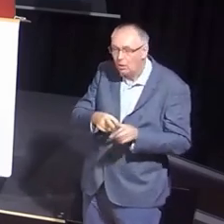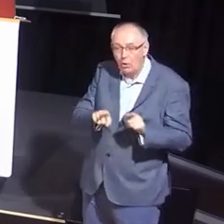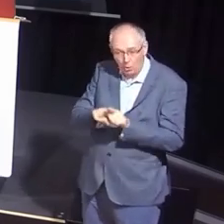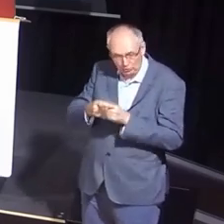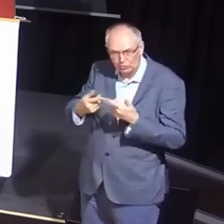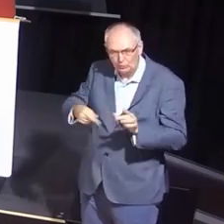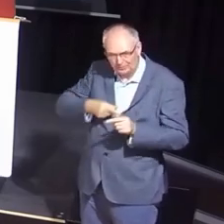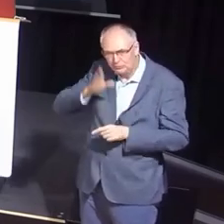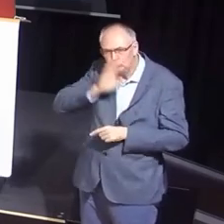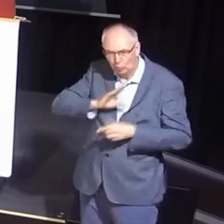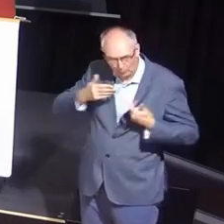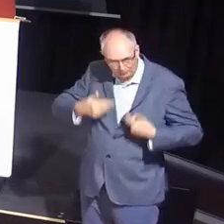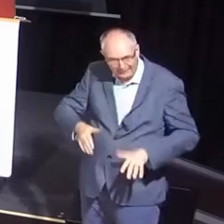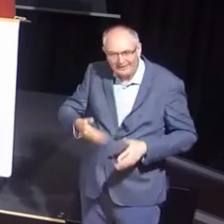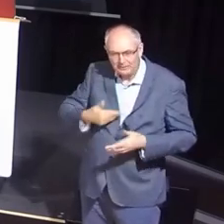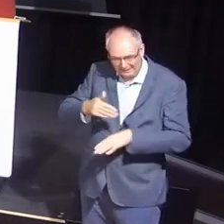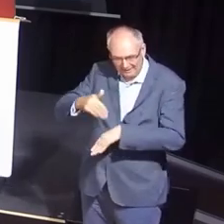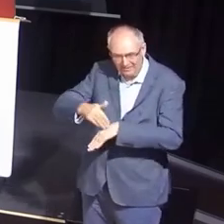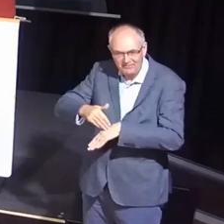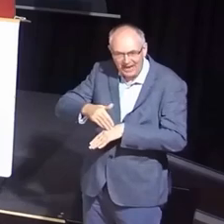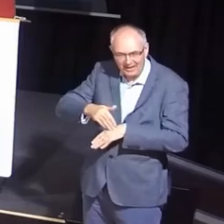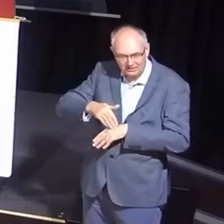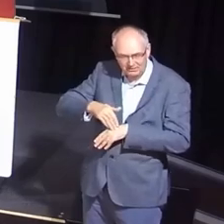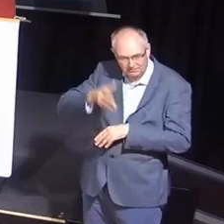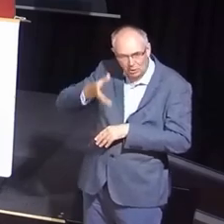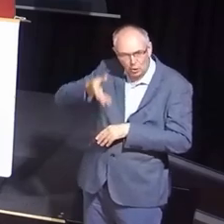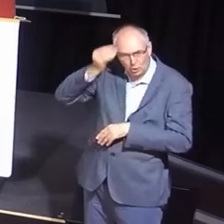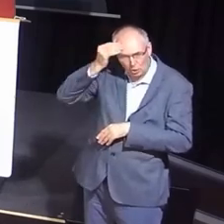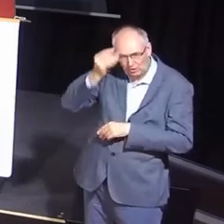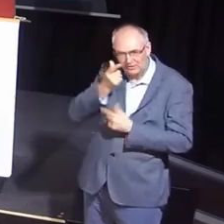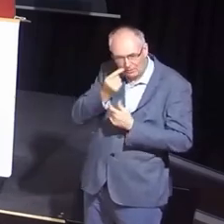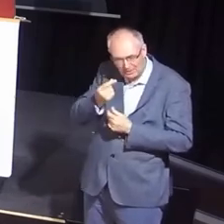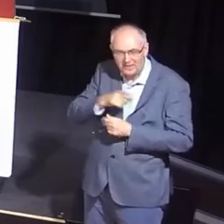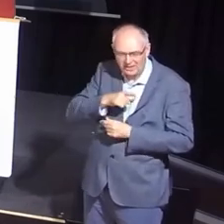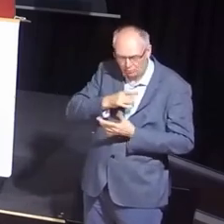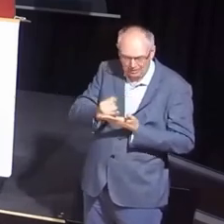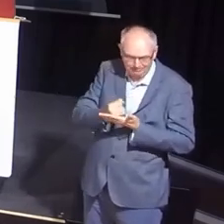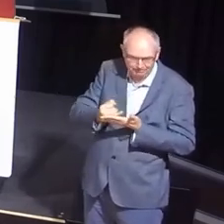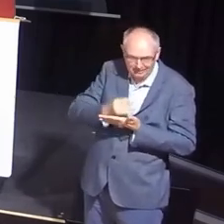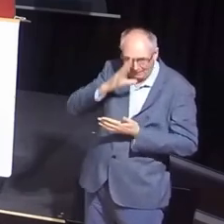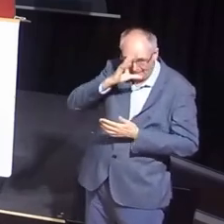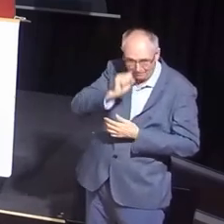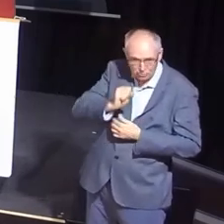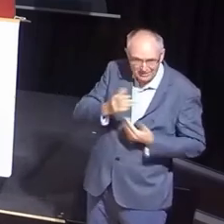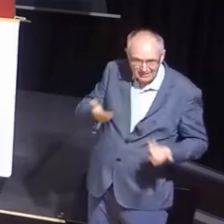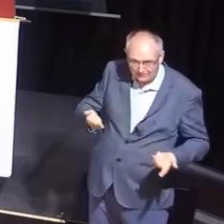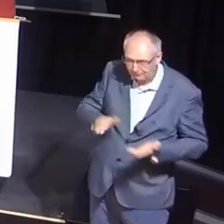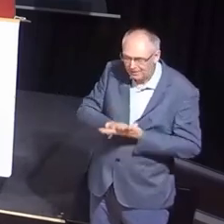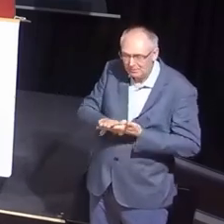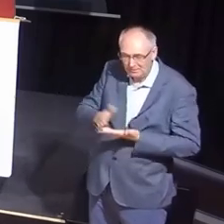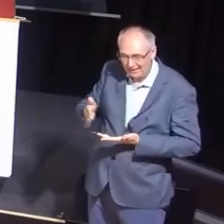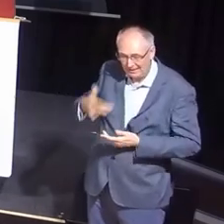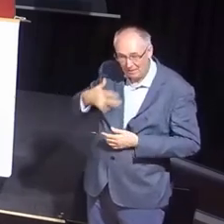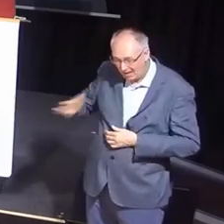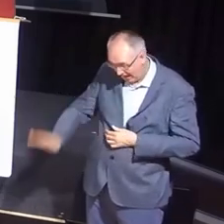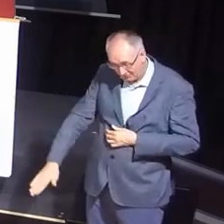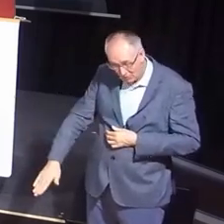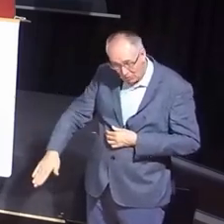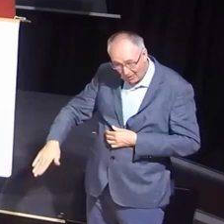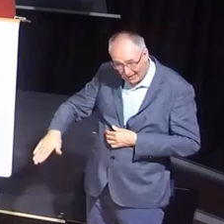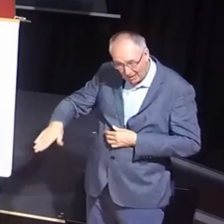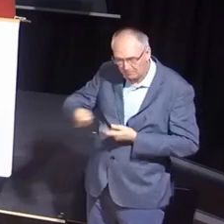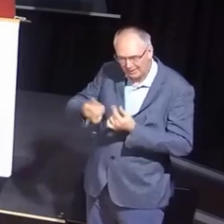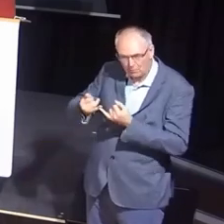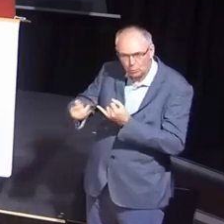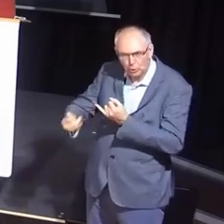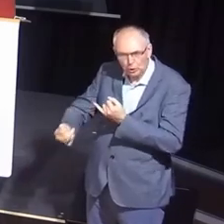so those have impacted my cognitive ability, which is why my memory is so bad. So everything I lived with growing up got worse. And